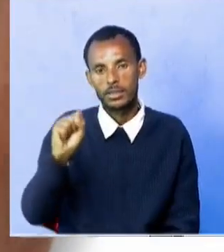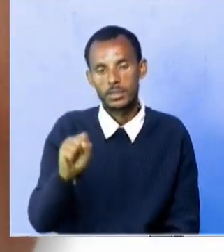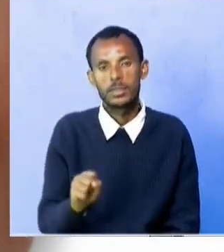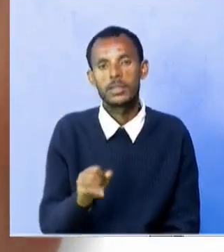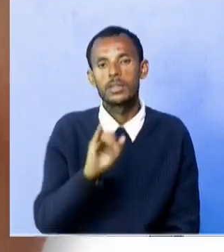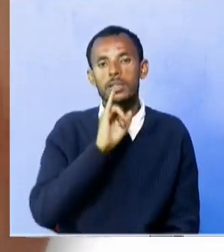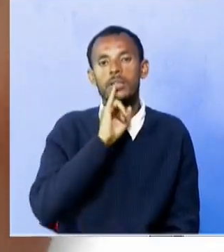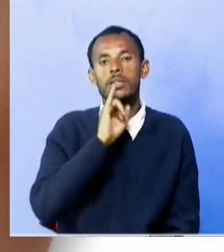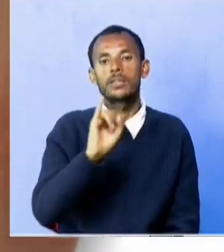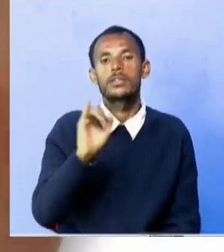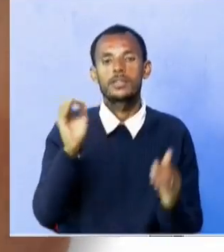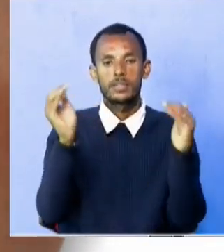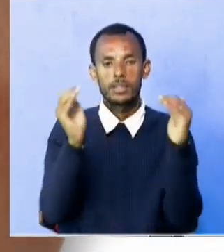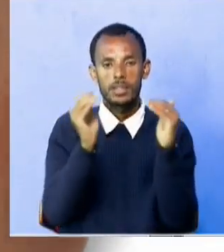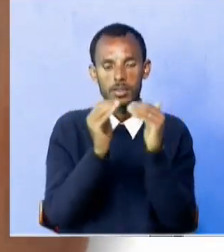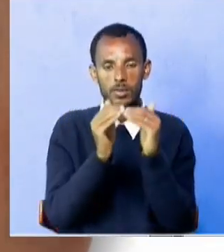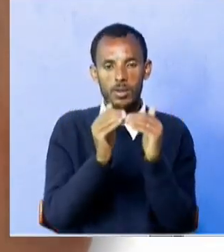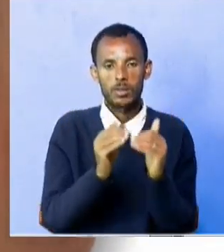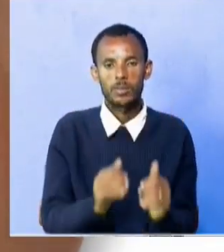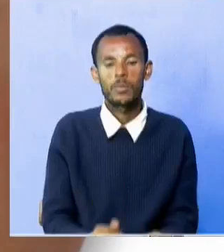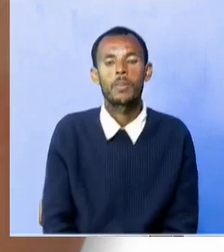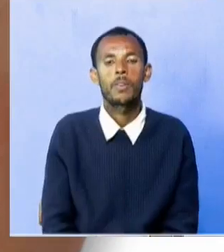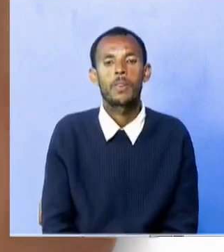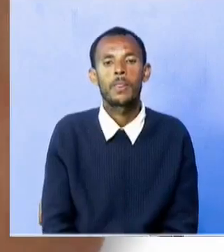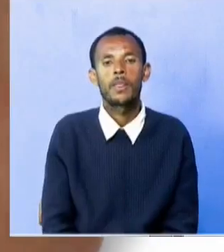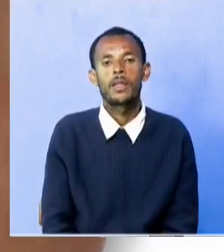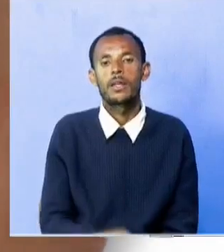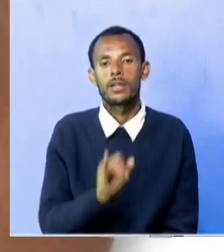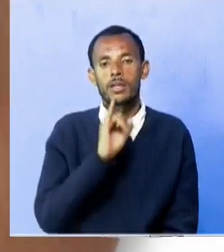is equal to